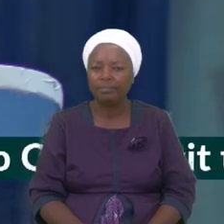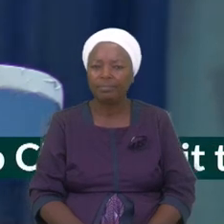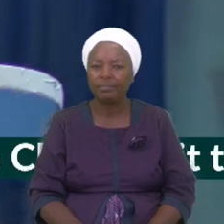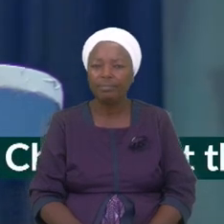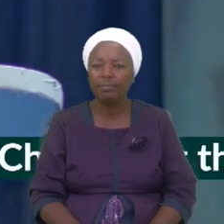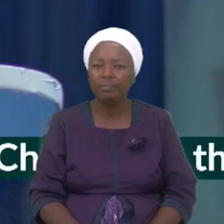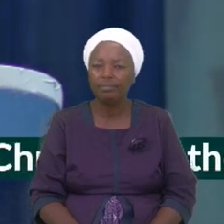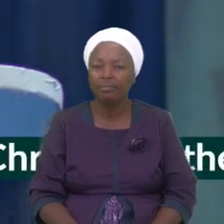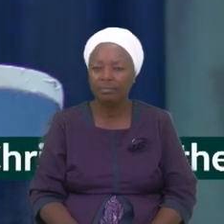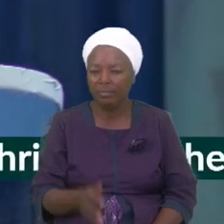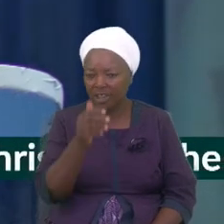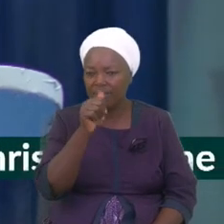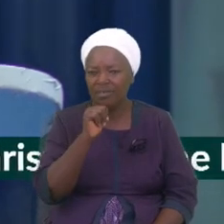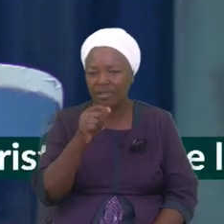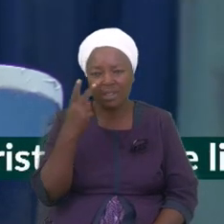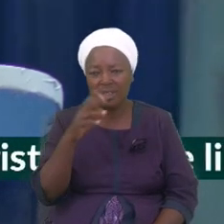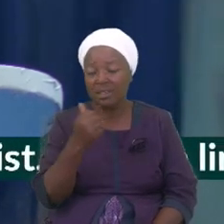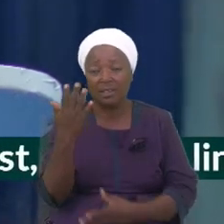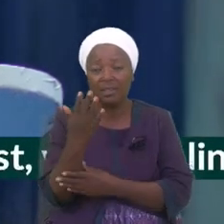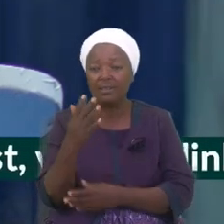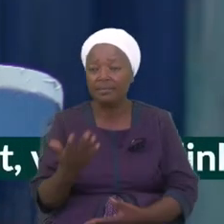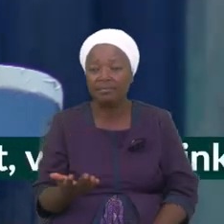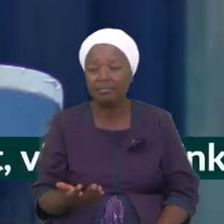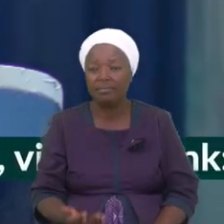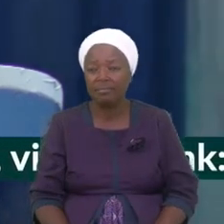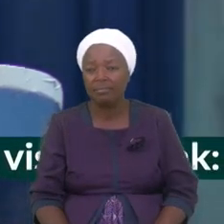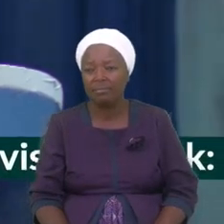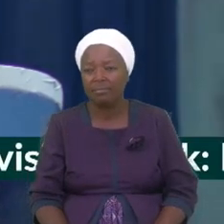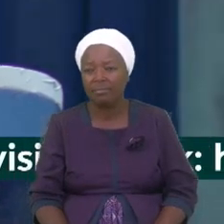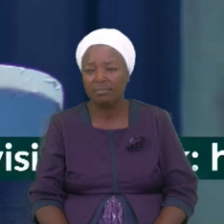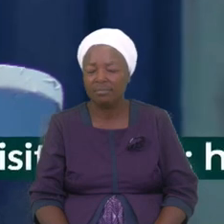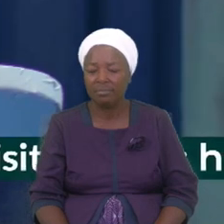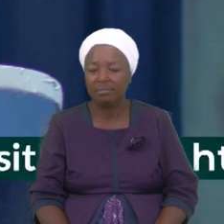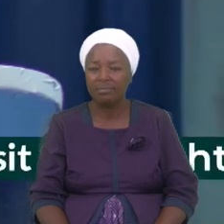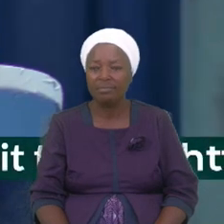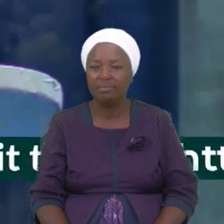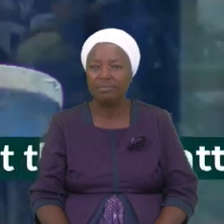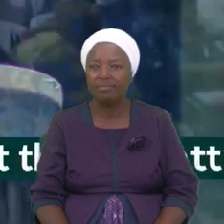I'm not seeing any hand there. Or there are no supervisors there.